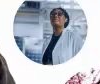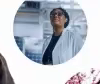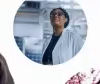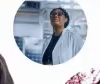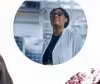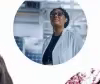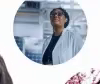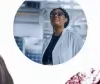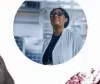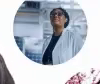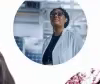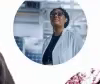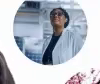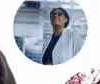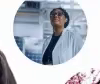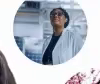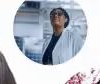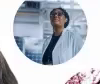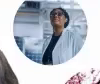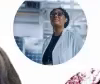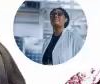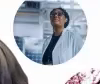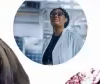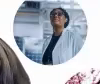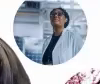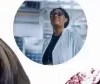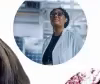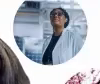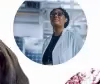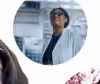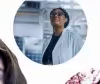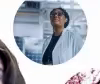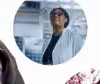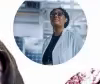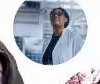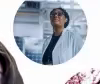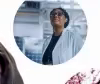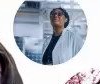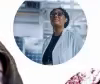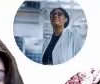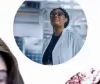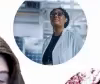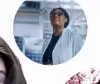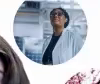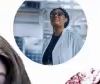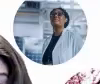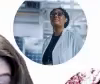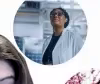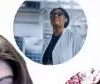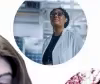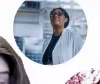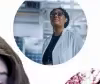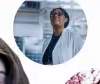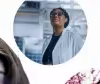and careers in STEM. So the activities of the REC work across multiple levels to increase the effectiveness of the